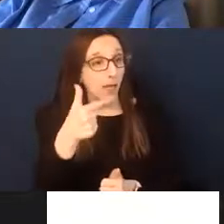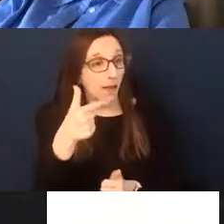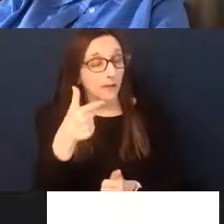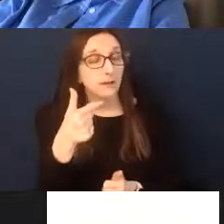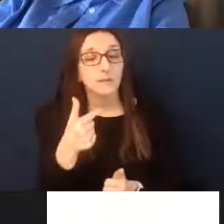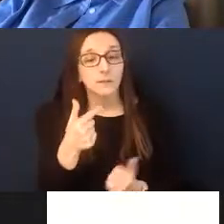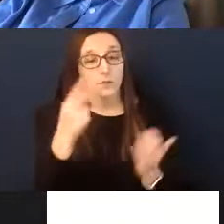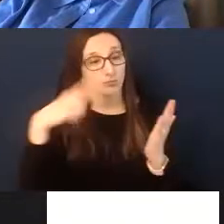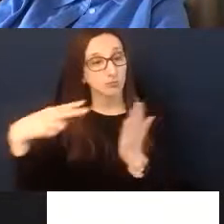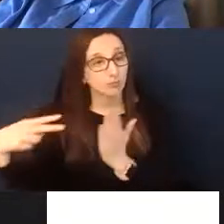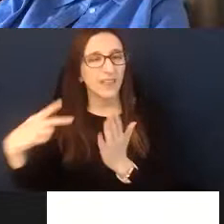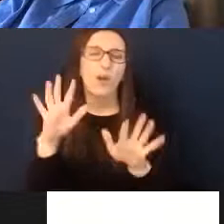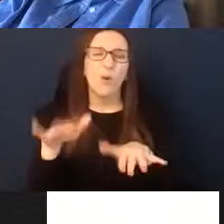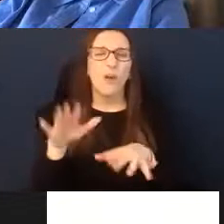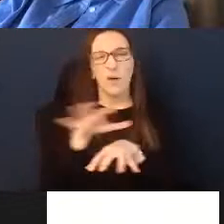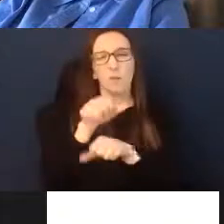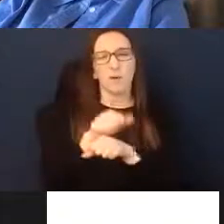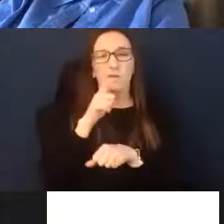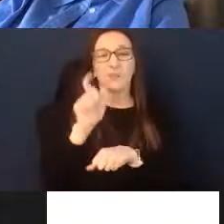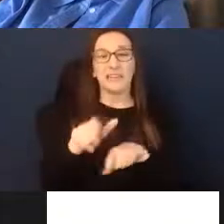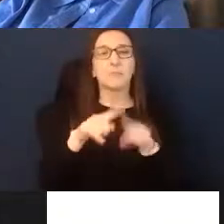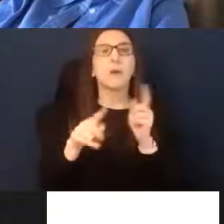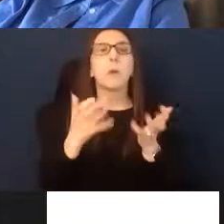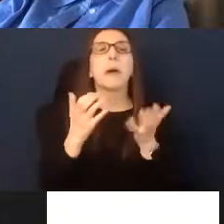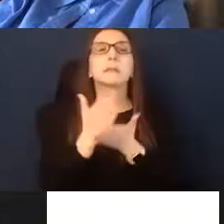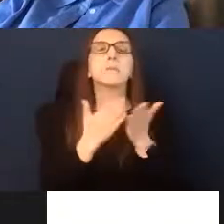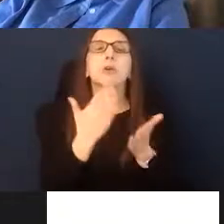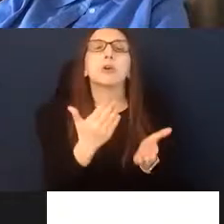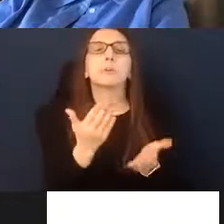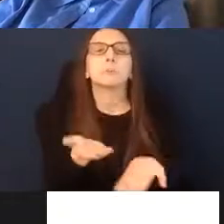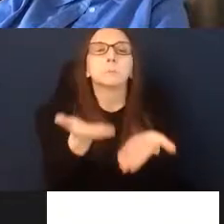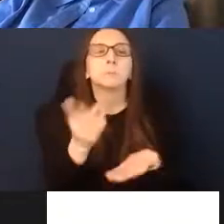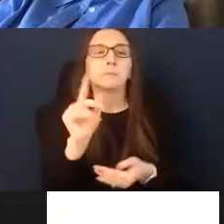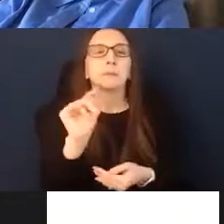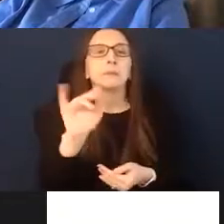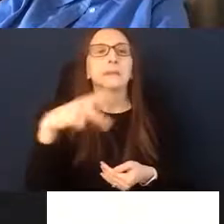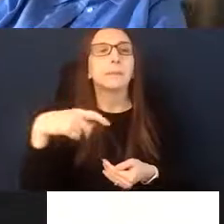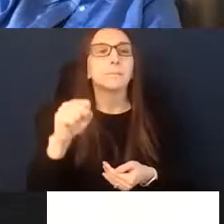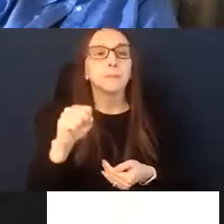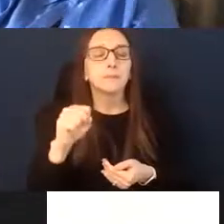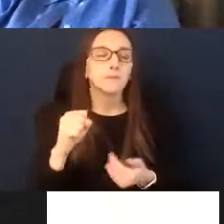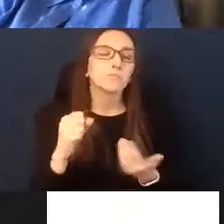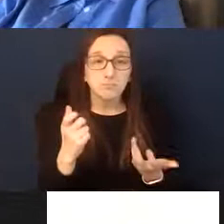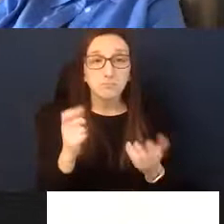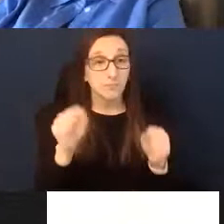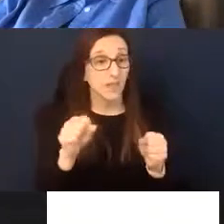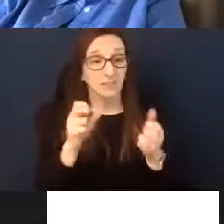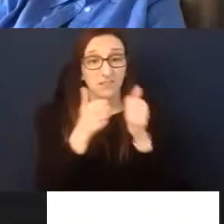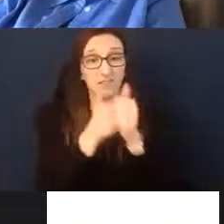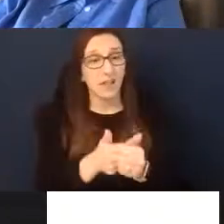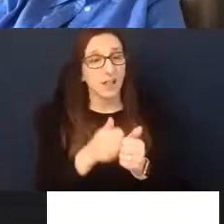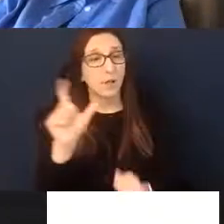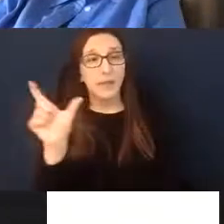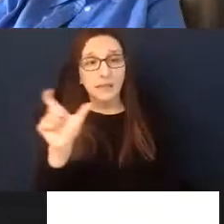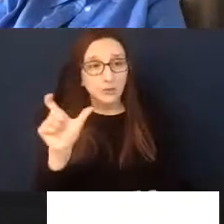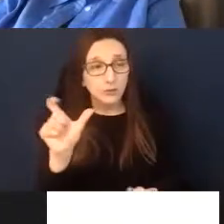an appointment isn't for you, but you just want some nutrition tips and some information, kind of like this webinar, you could sign up for that. I send out